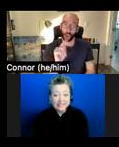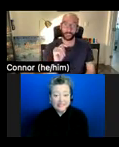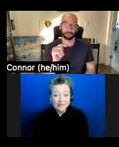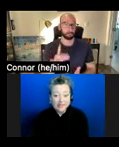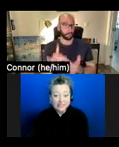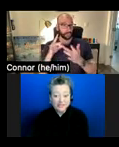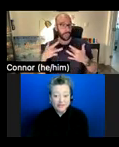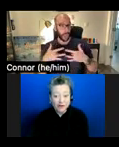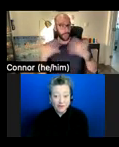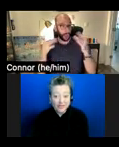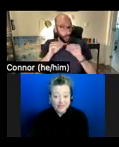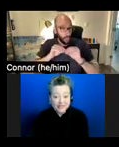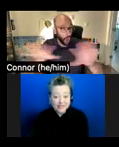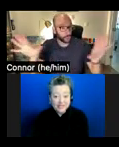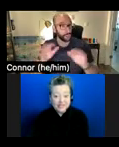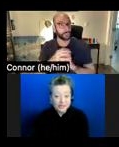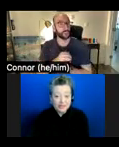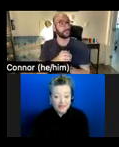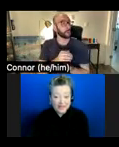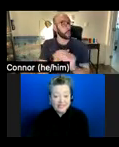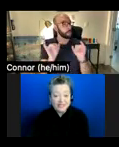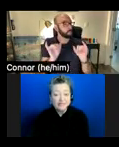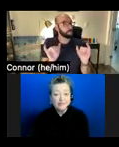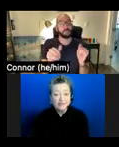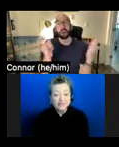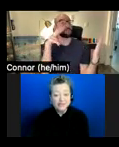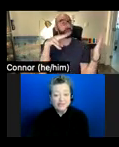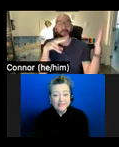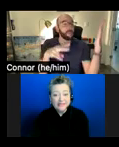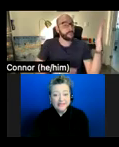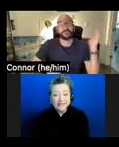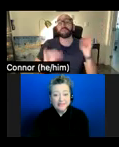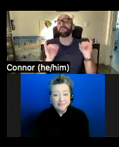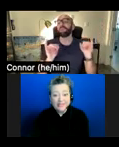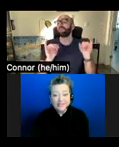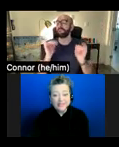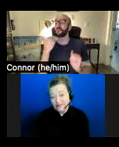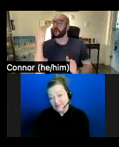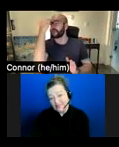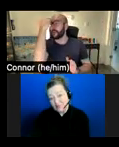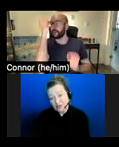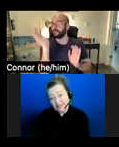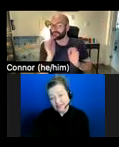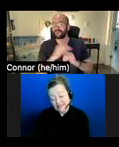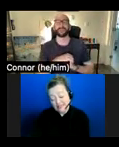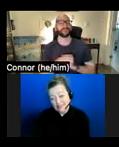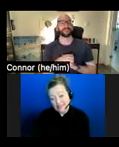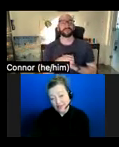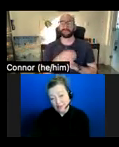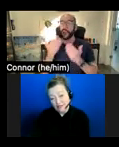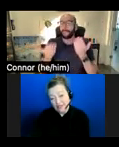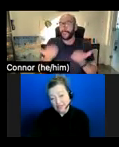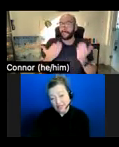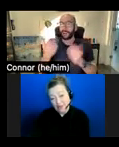looks like someone has shared their art with us, especially event promotion. And so this is where you get to